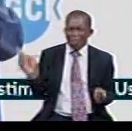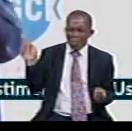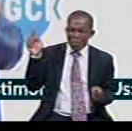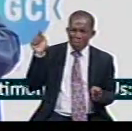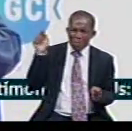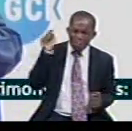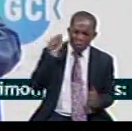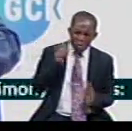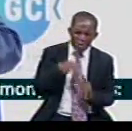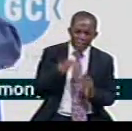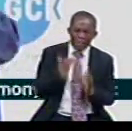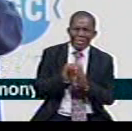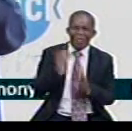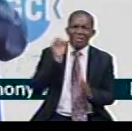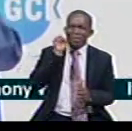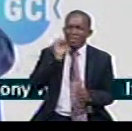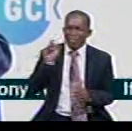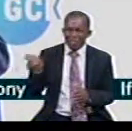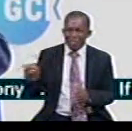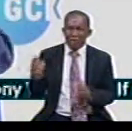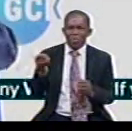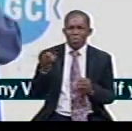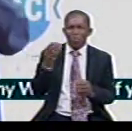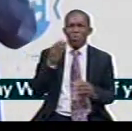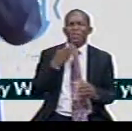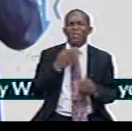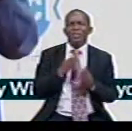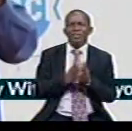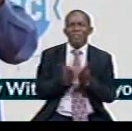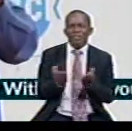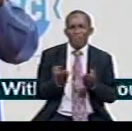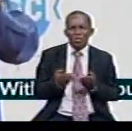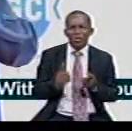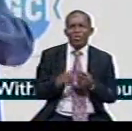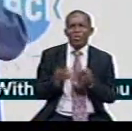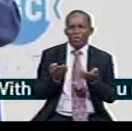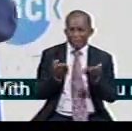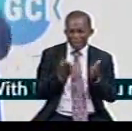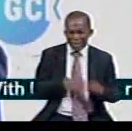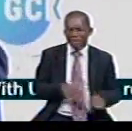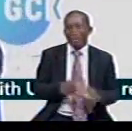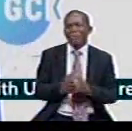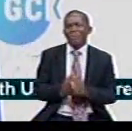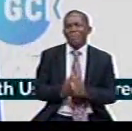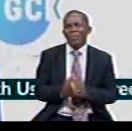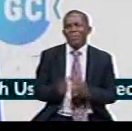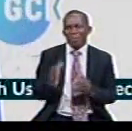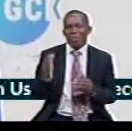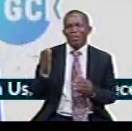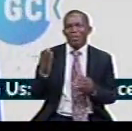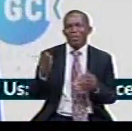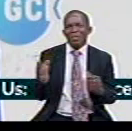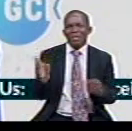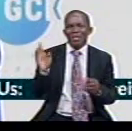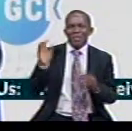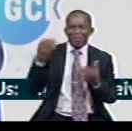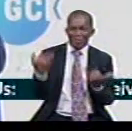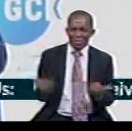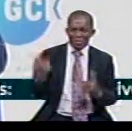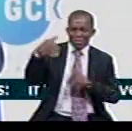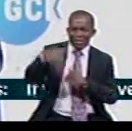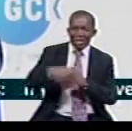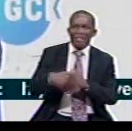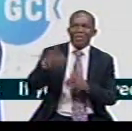to die. But by the grace of God, she did not die. And tonight, the God of all